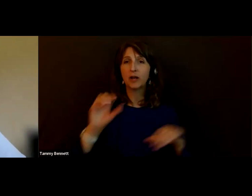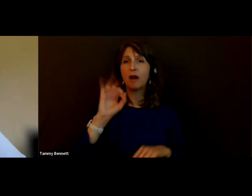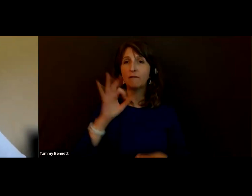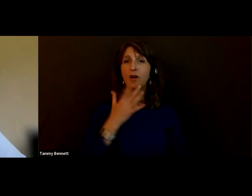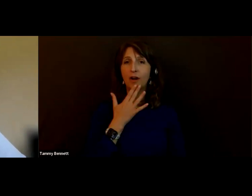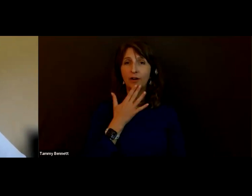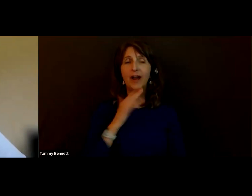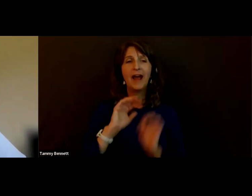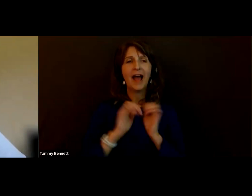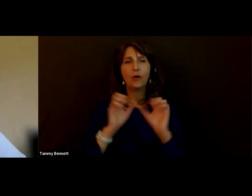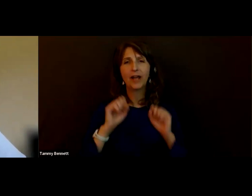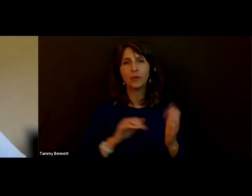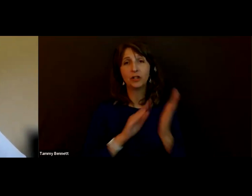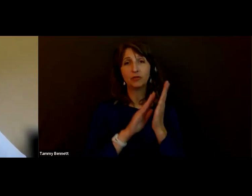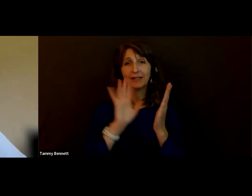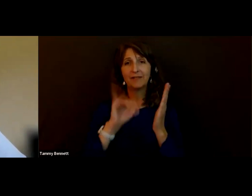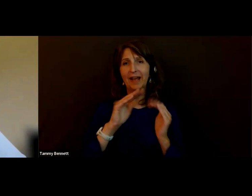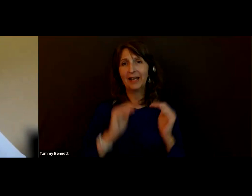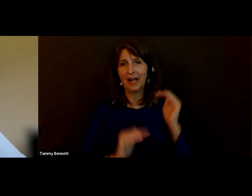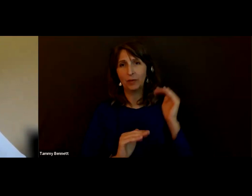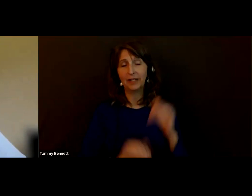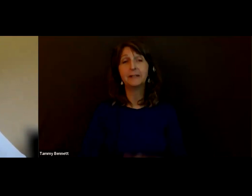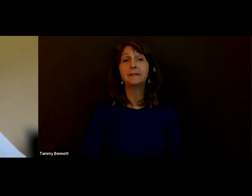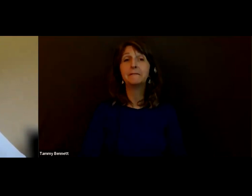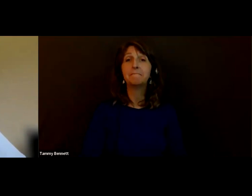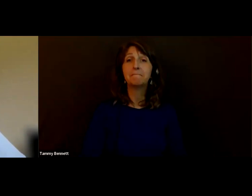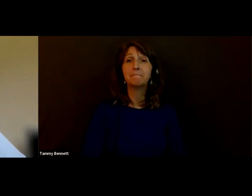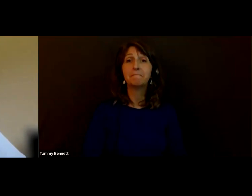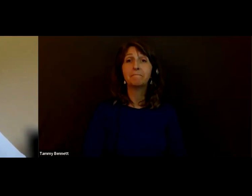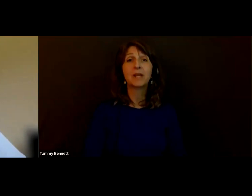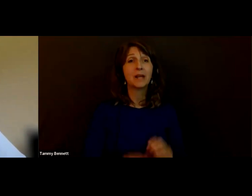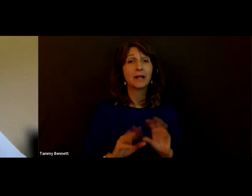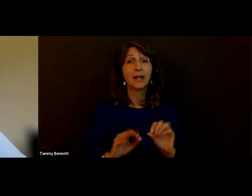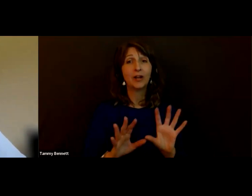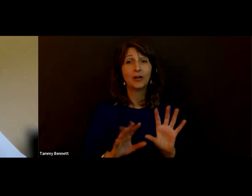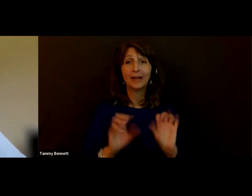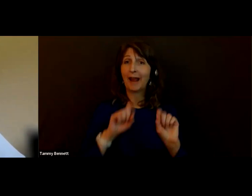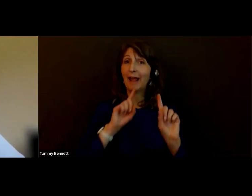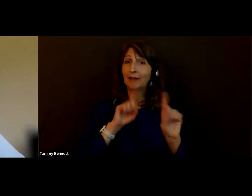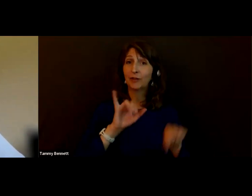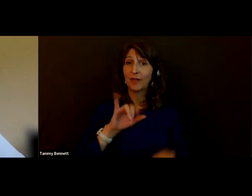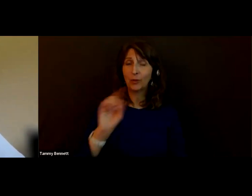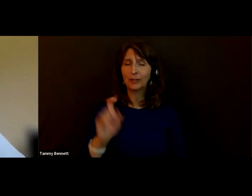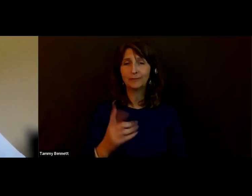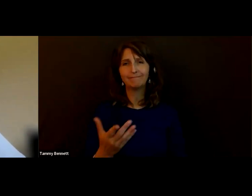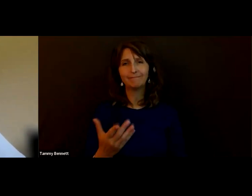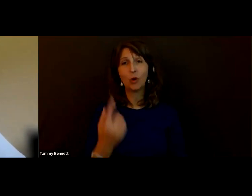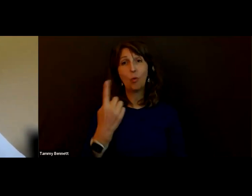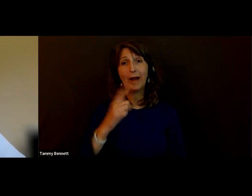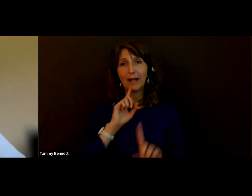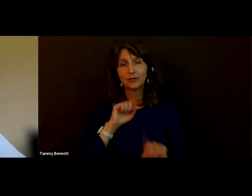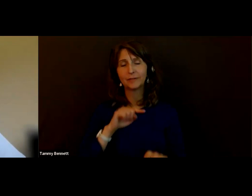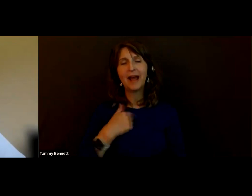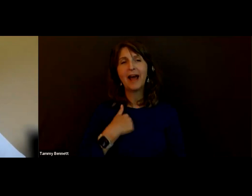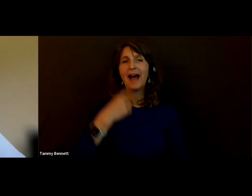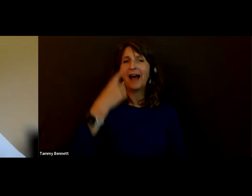this inequity? Let me be very clear. There is no one answer to this question. What I think the answer to this question is a